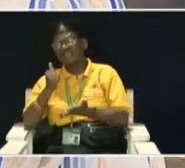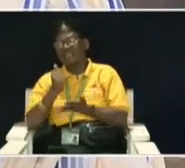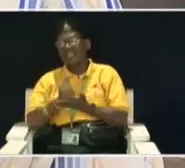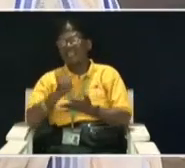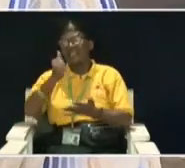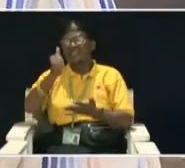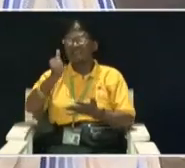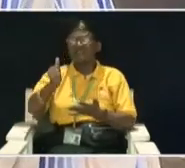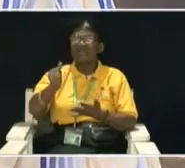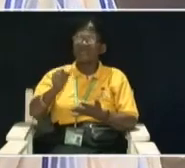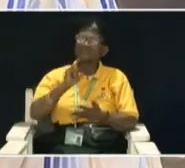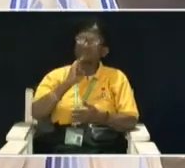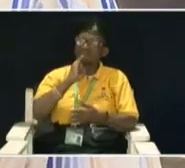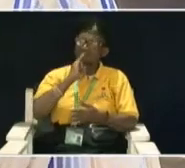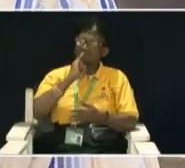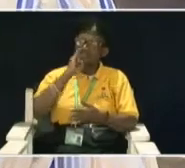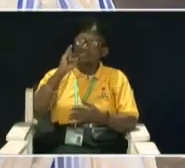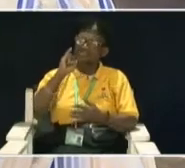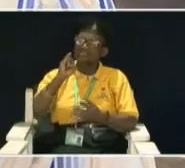alive,